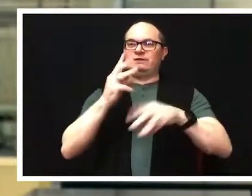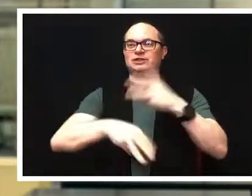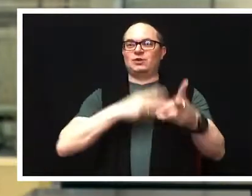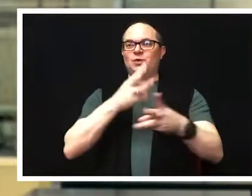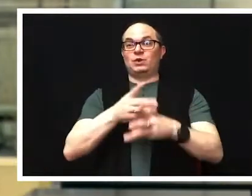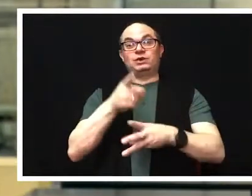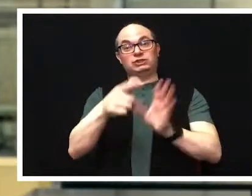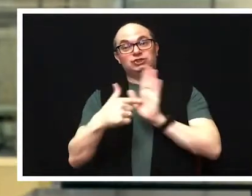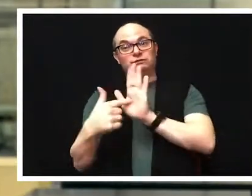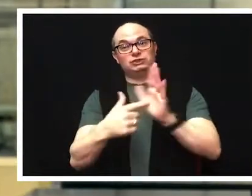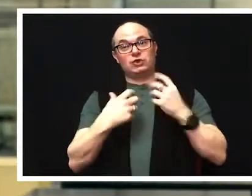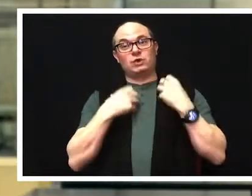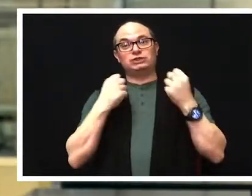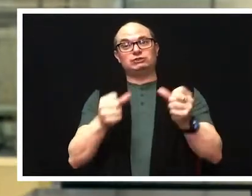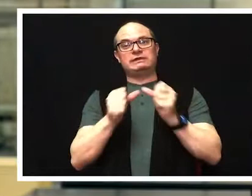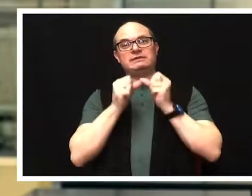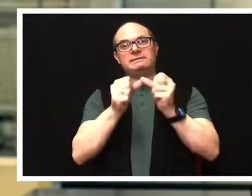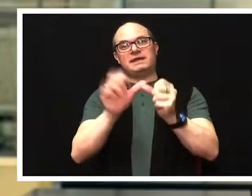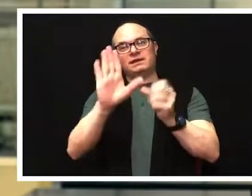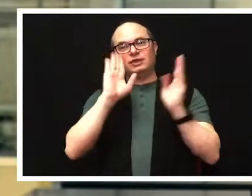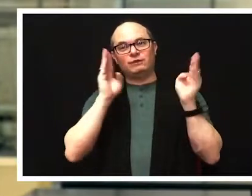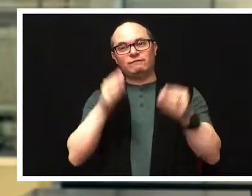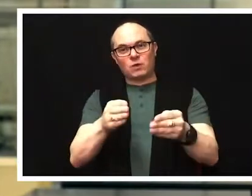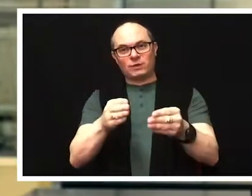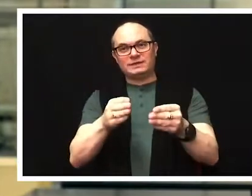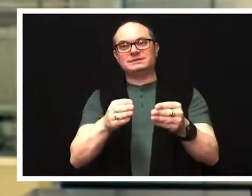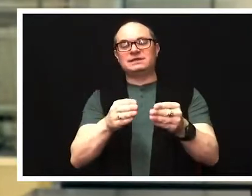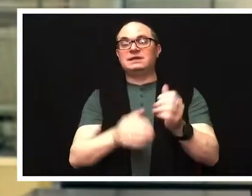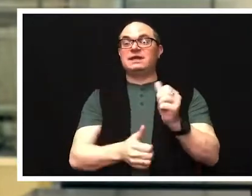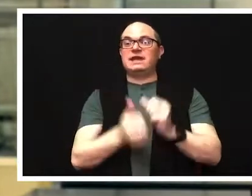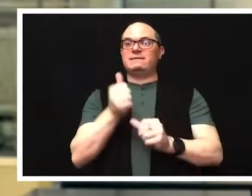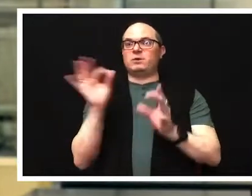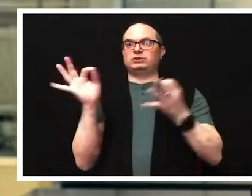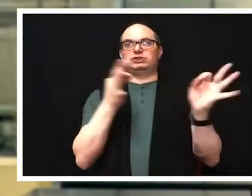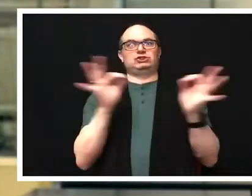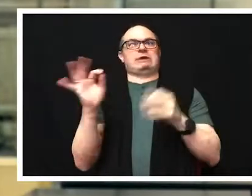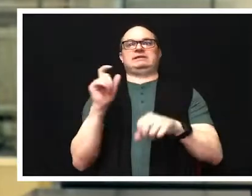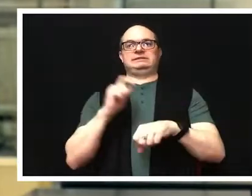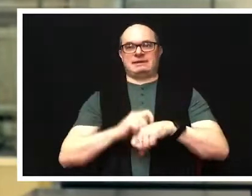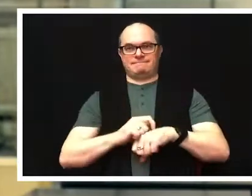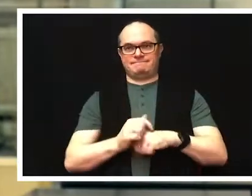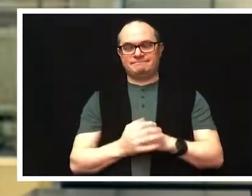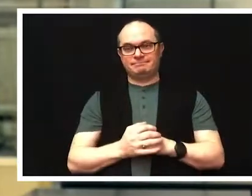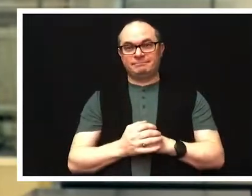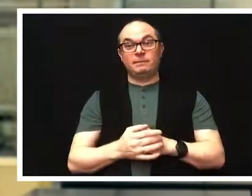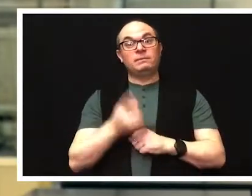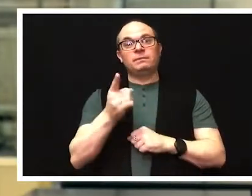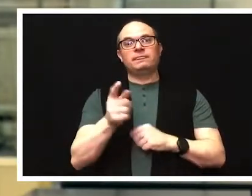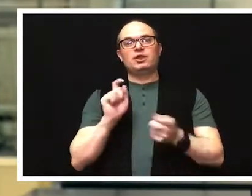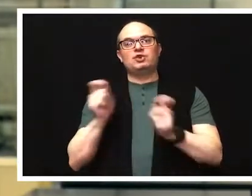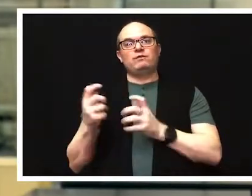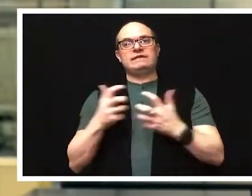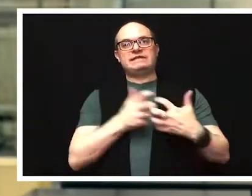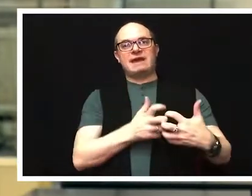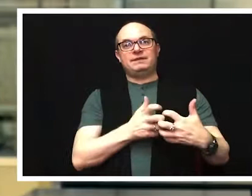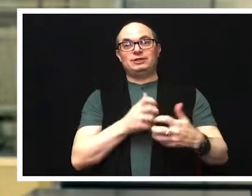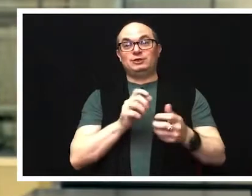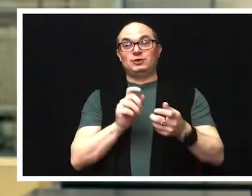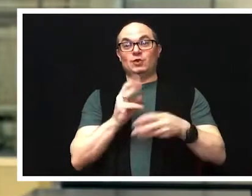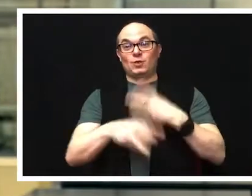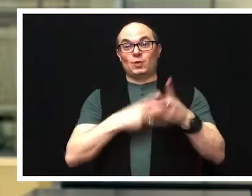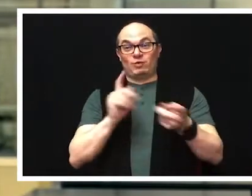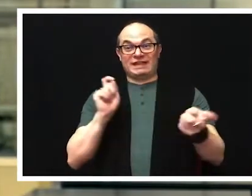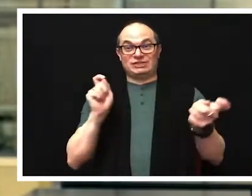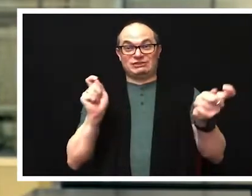because you've exhibited a strength to maintain your focus in the most distracting times. You've adapted to the ever-changing